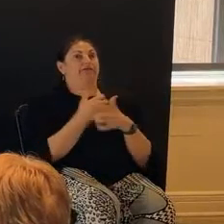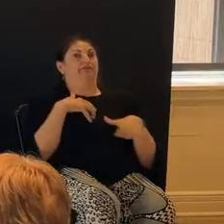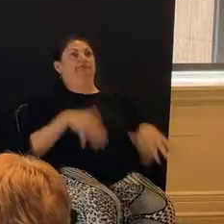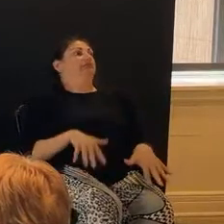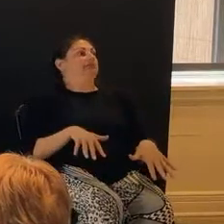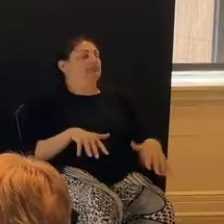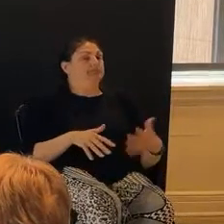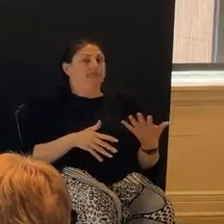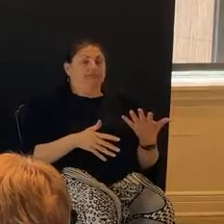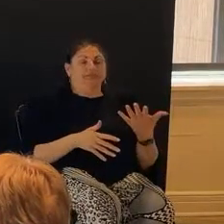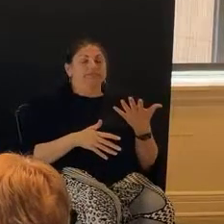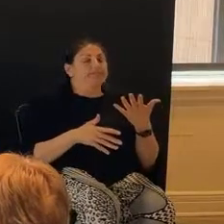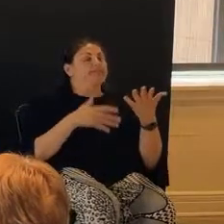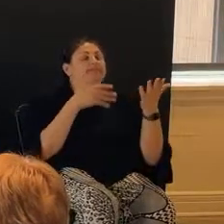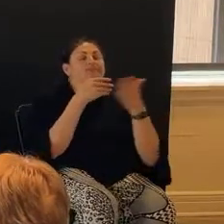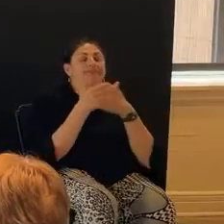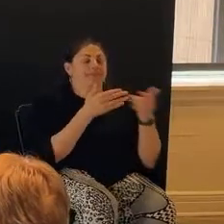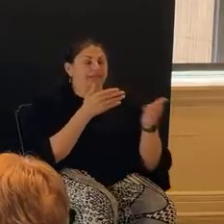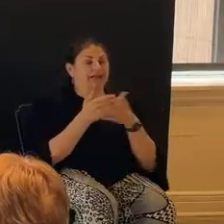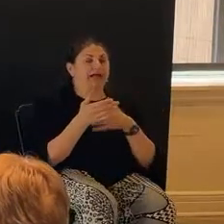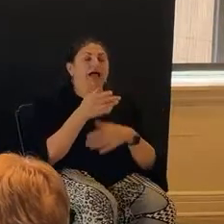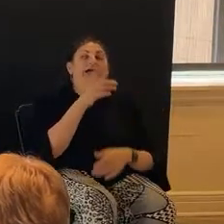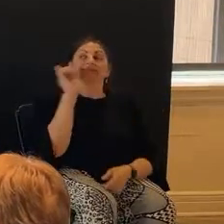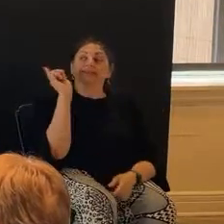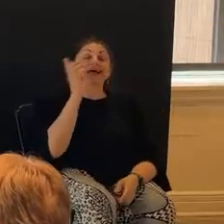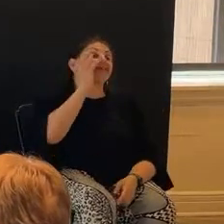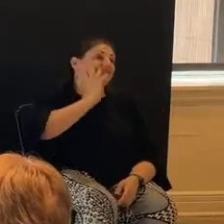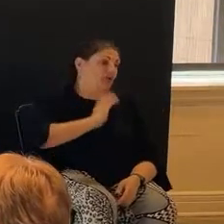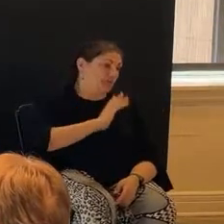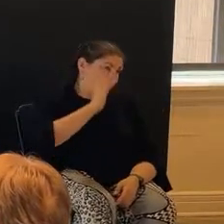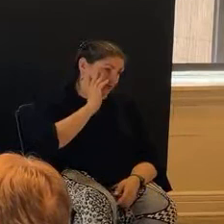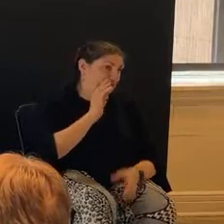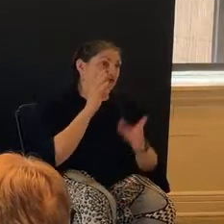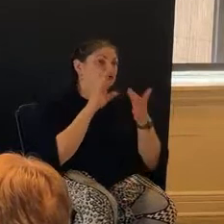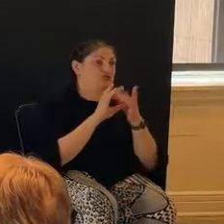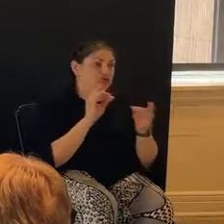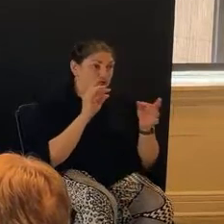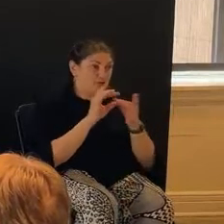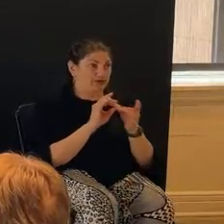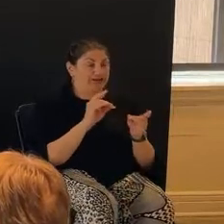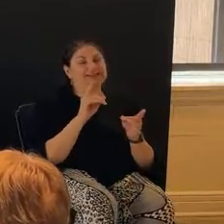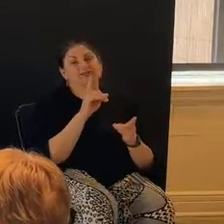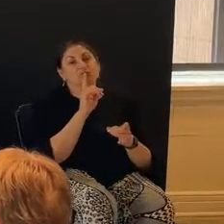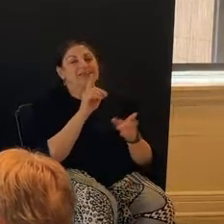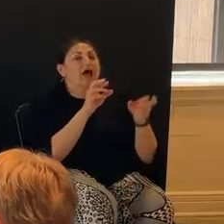so in the way that Mount St. Helens is a familiar story and seems like this kind of big regional disaster,